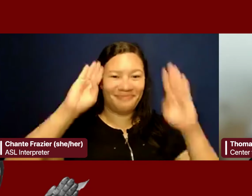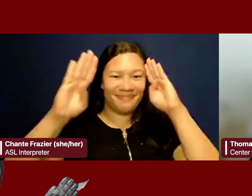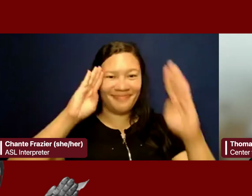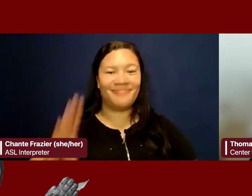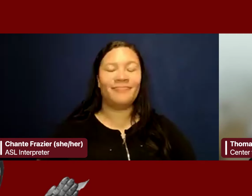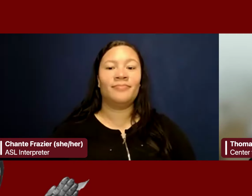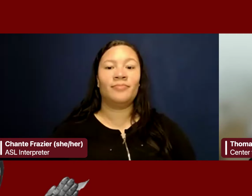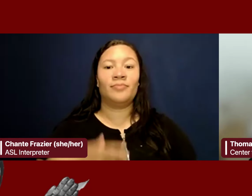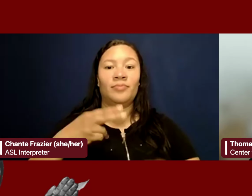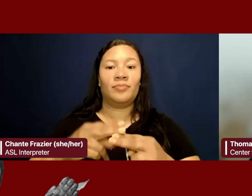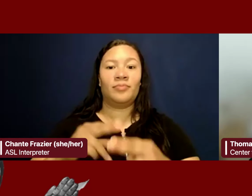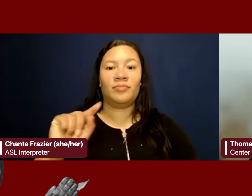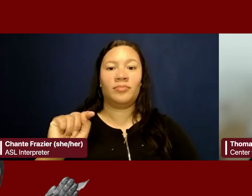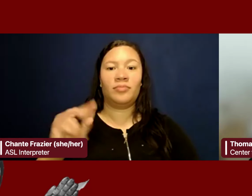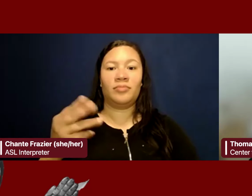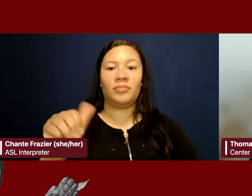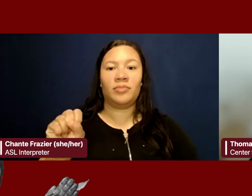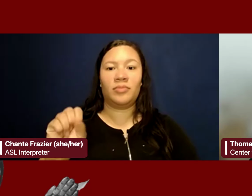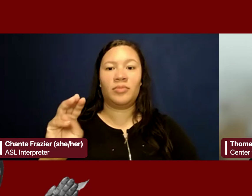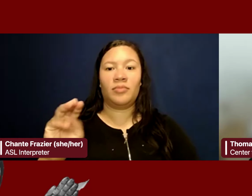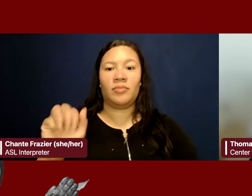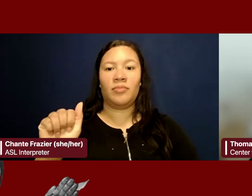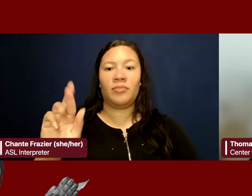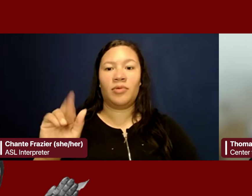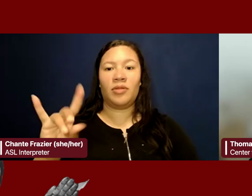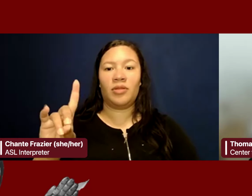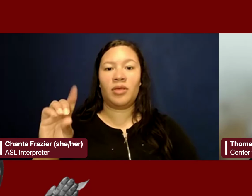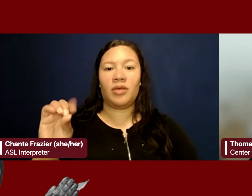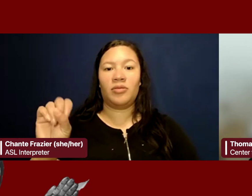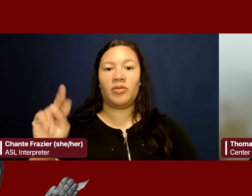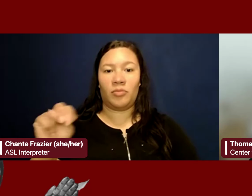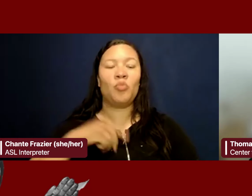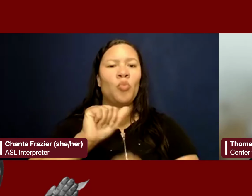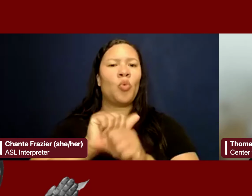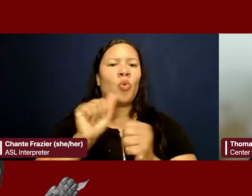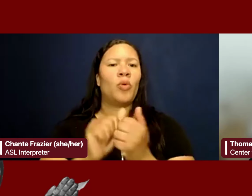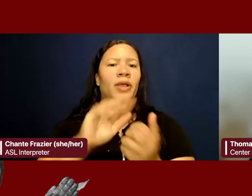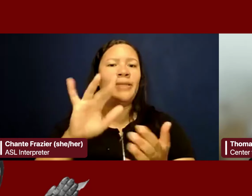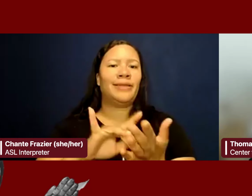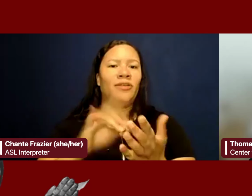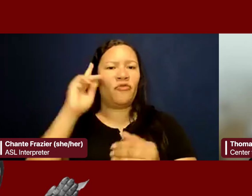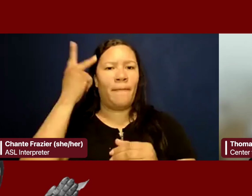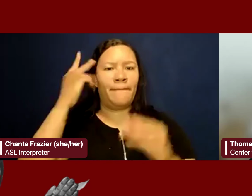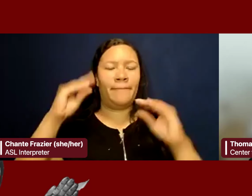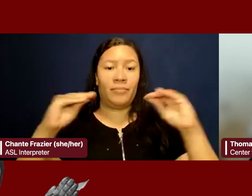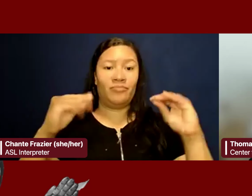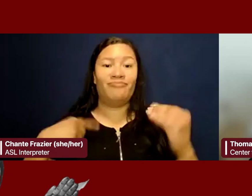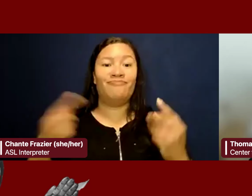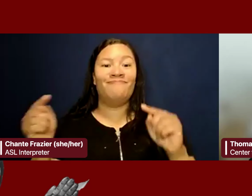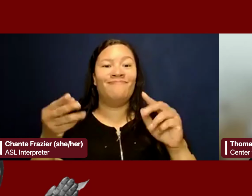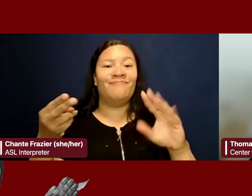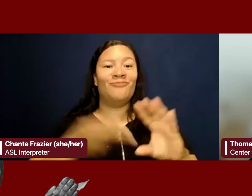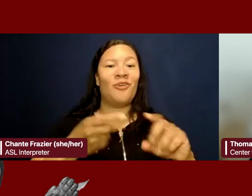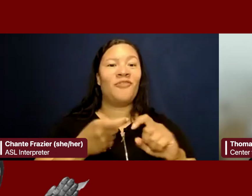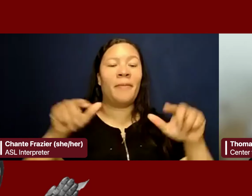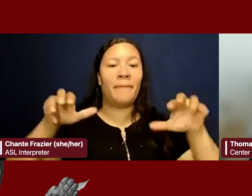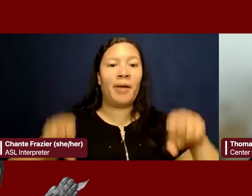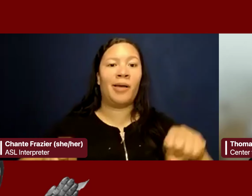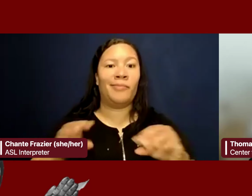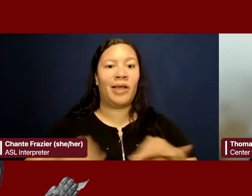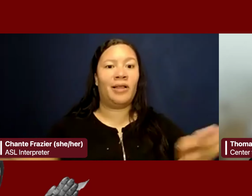I'm Thomas Murray Dawson with Center for Political Education, and I'm joining you from the occupied lands of the Ohlone people in the East Bay